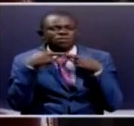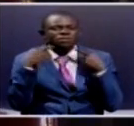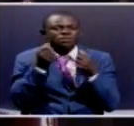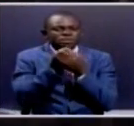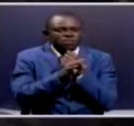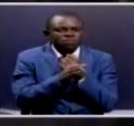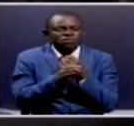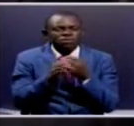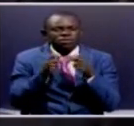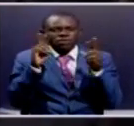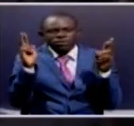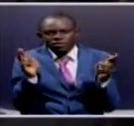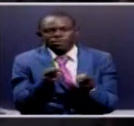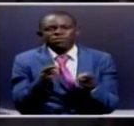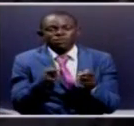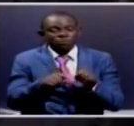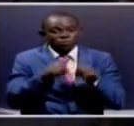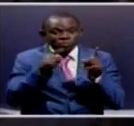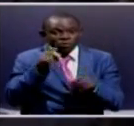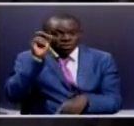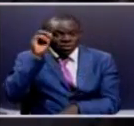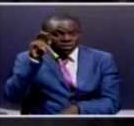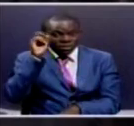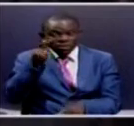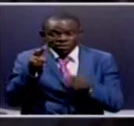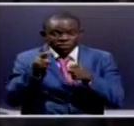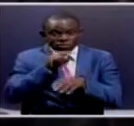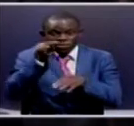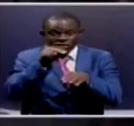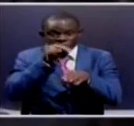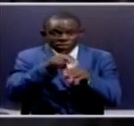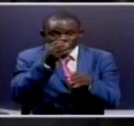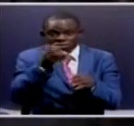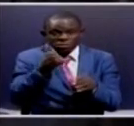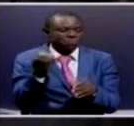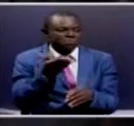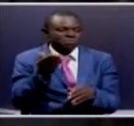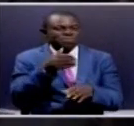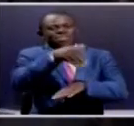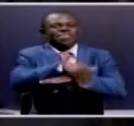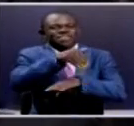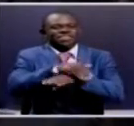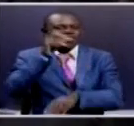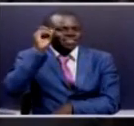Okay? Now, I don't think that witchcraft is a national issue in my view. After all, it's practiced at night, so we hear.